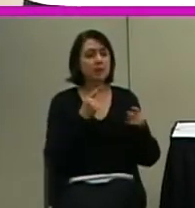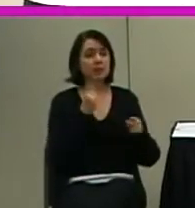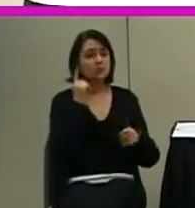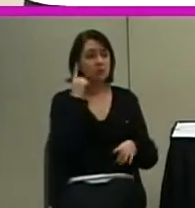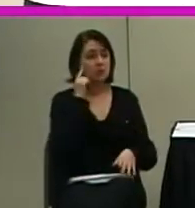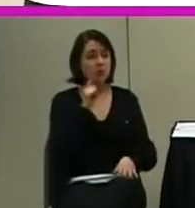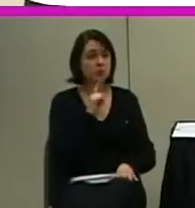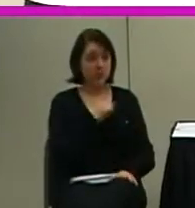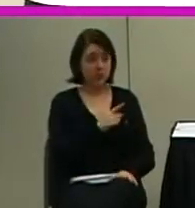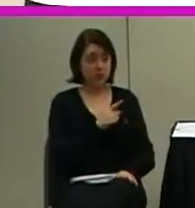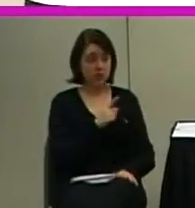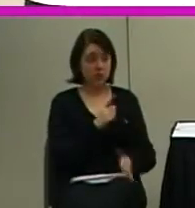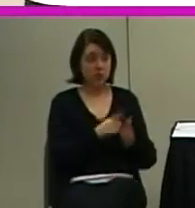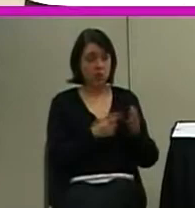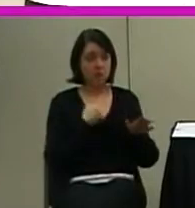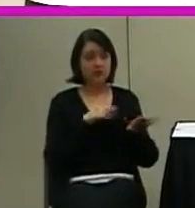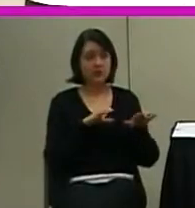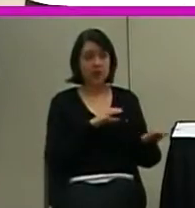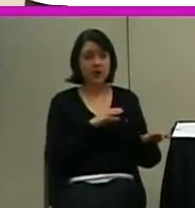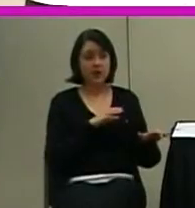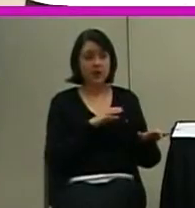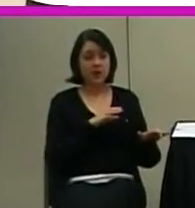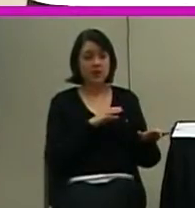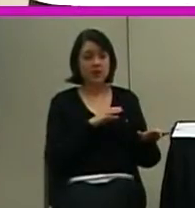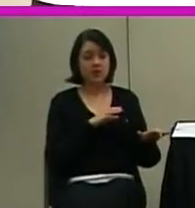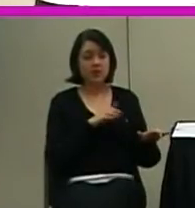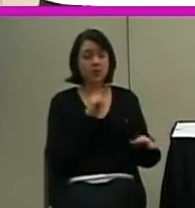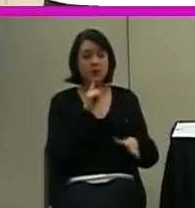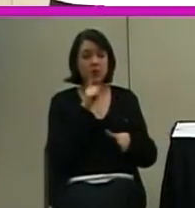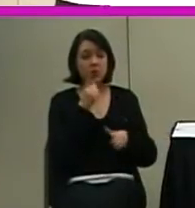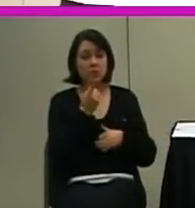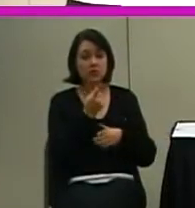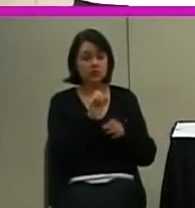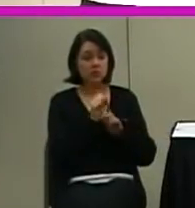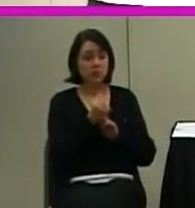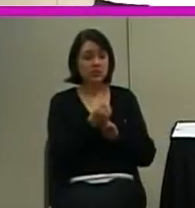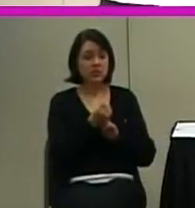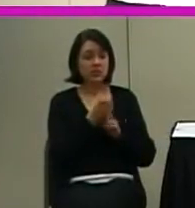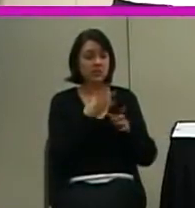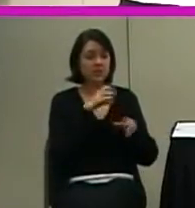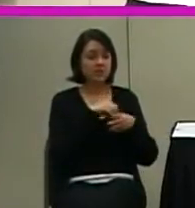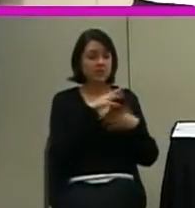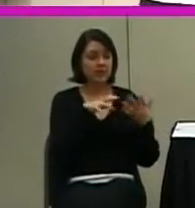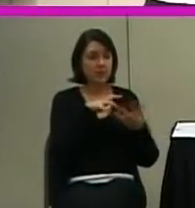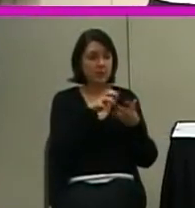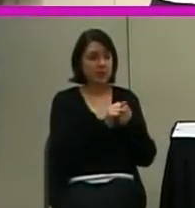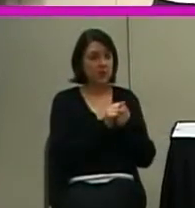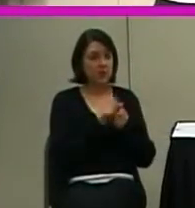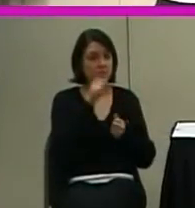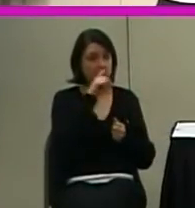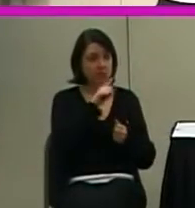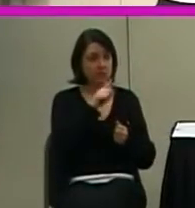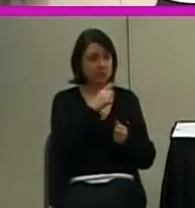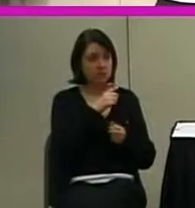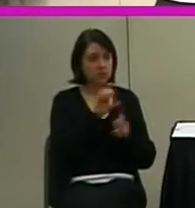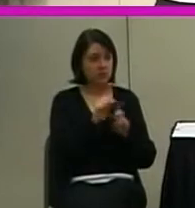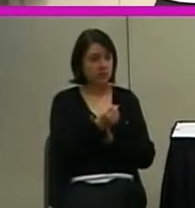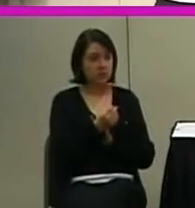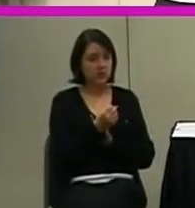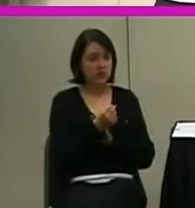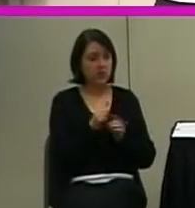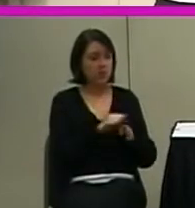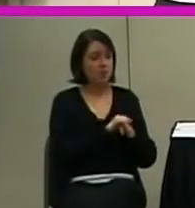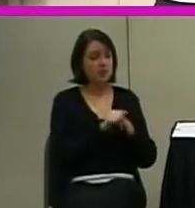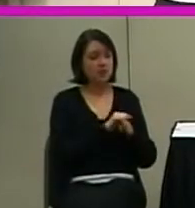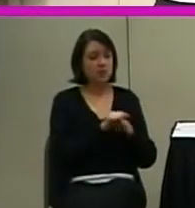real. And what we've done is we've built the real one into the fake ones, and we've just had them practicing doing it the right way in the